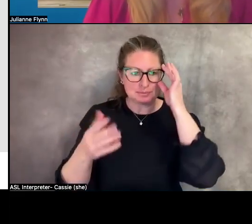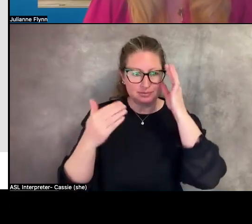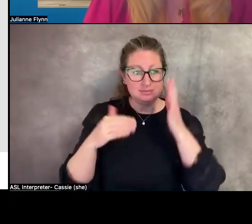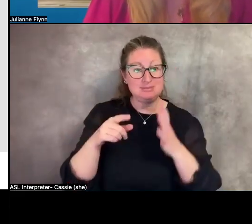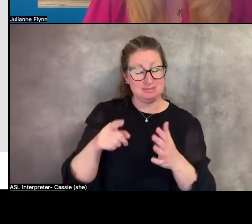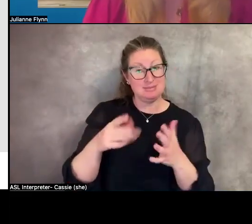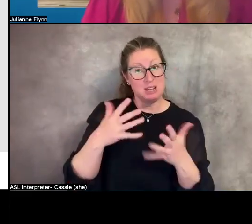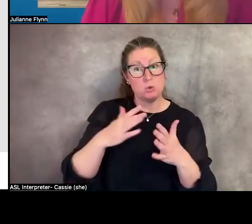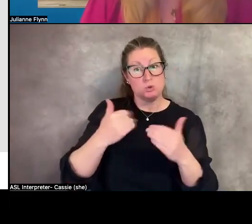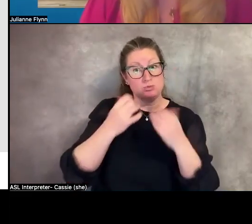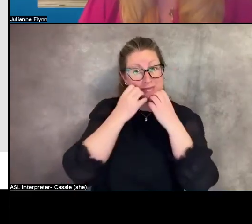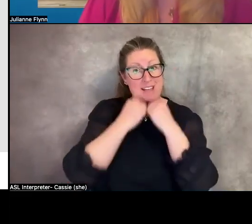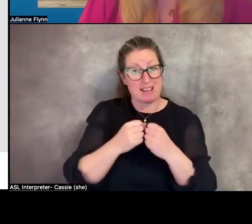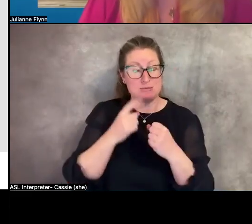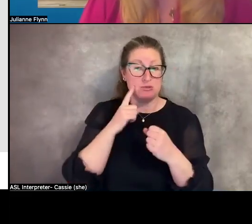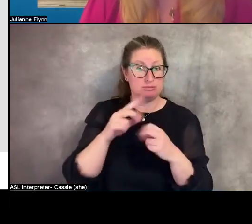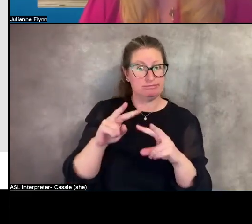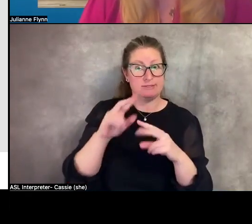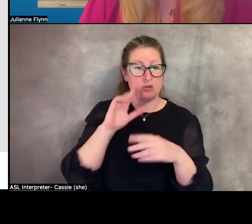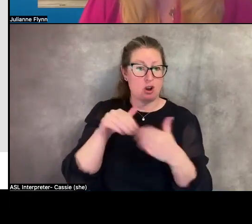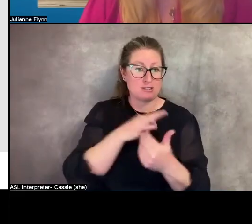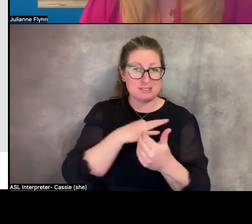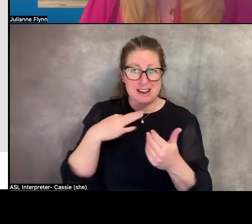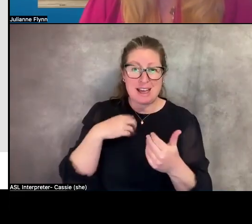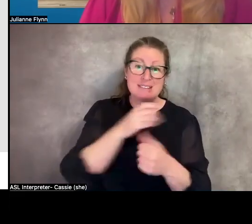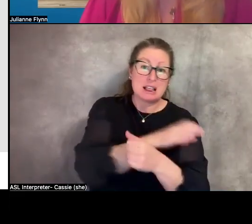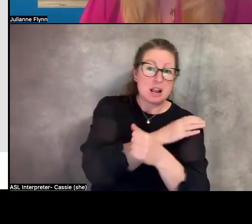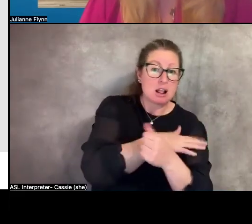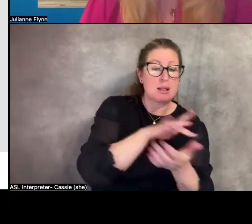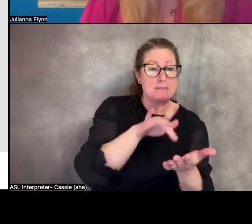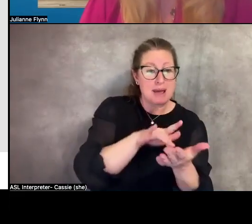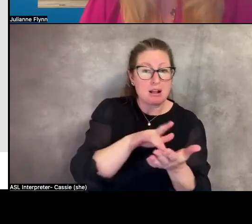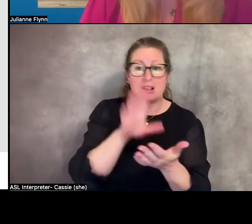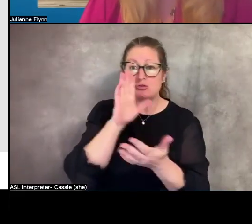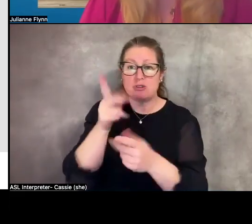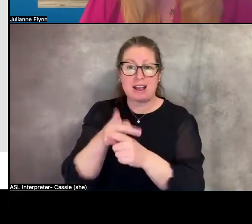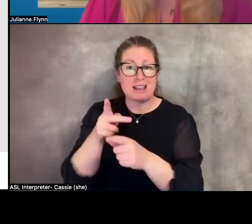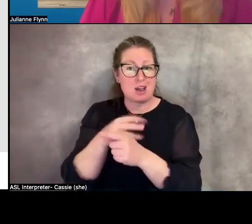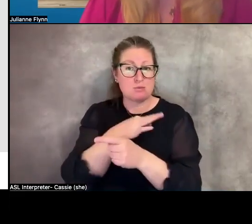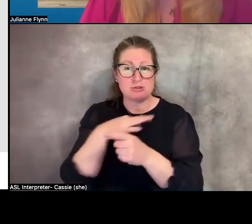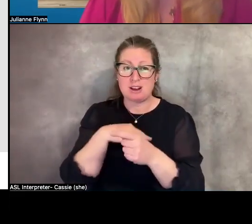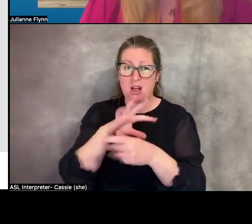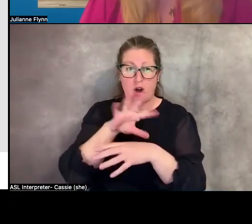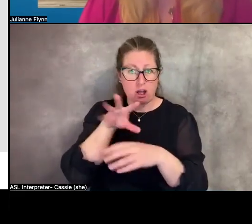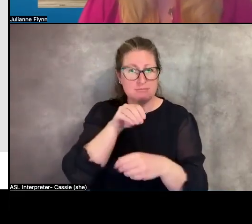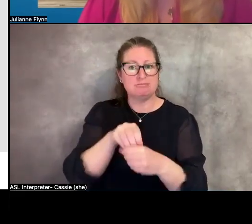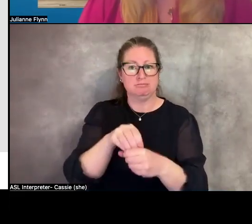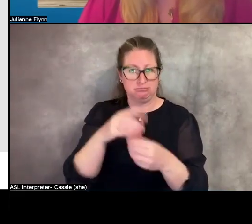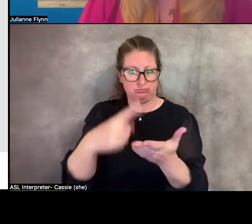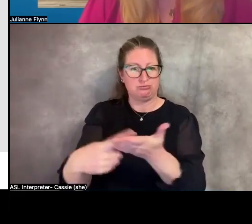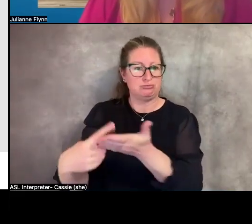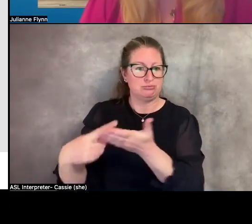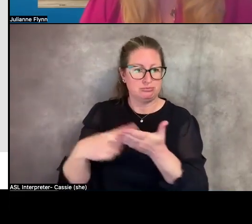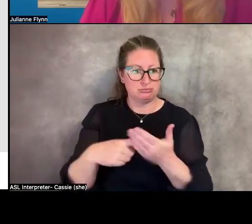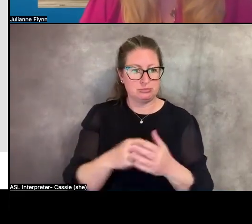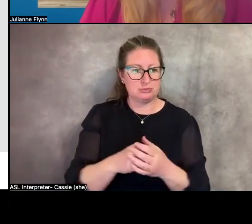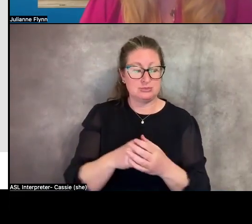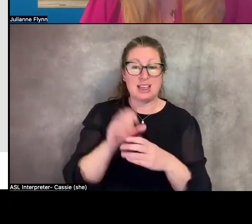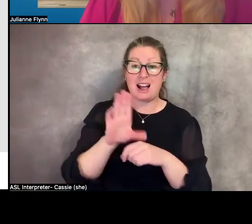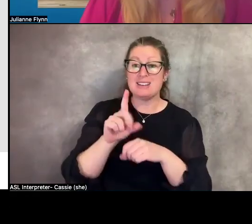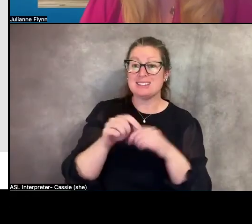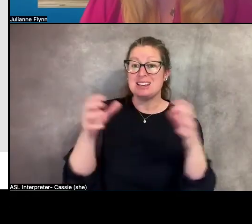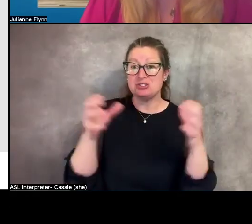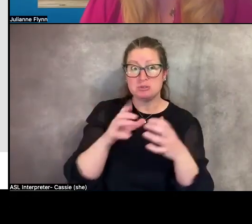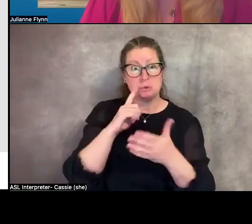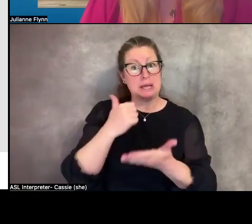all staff, including clinical, medical, and direct care personnel participating. The consultations were helpful